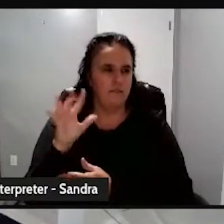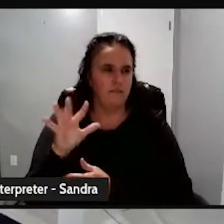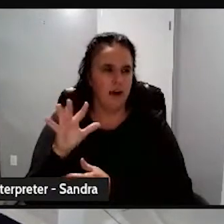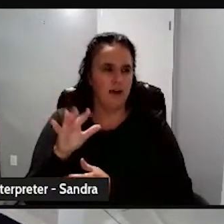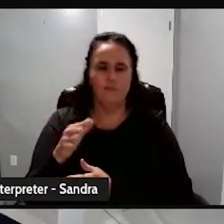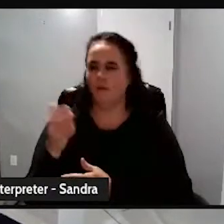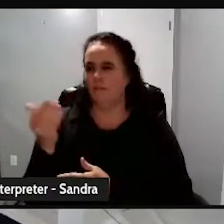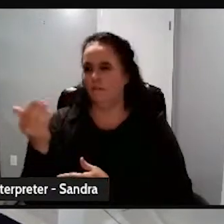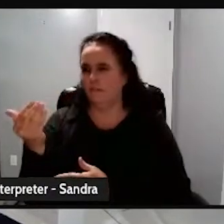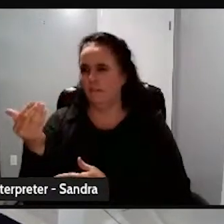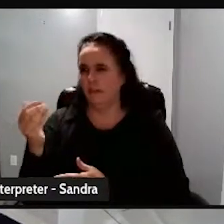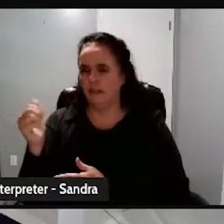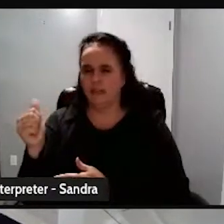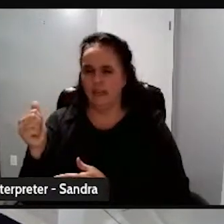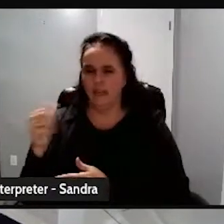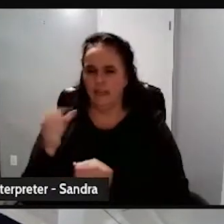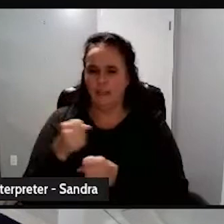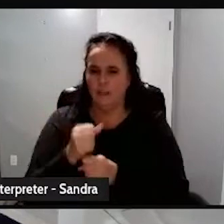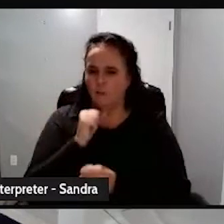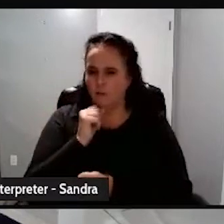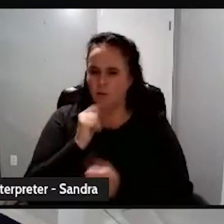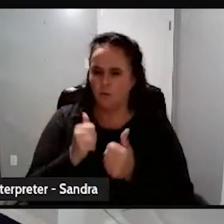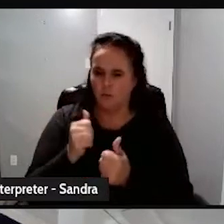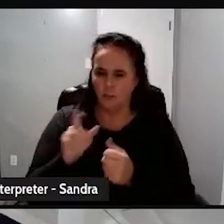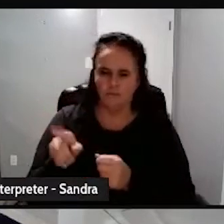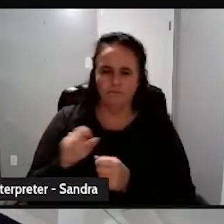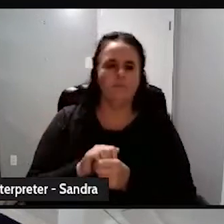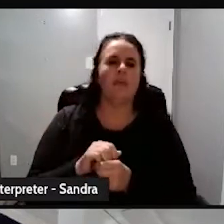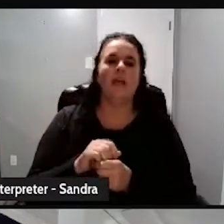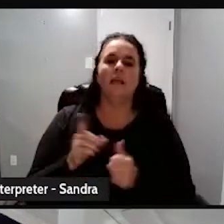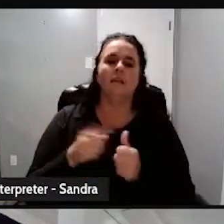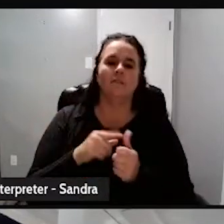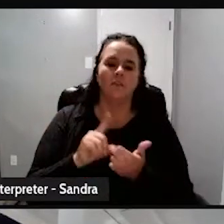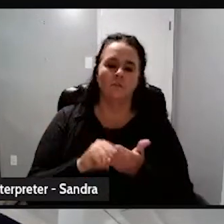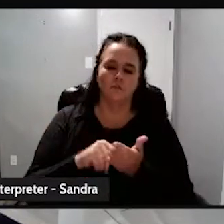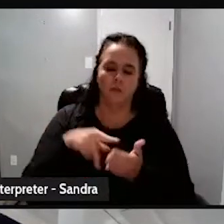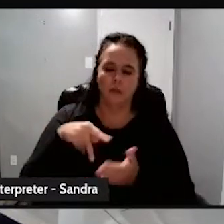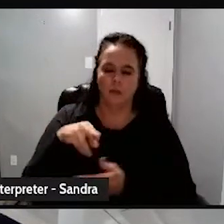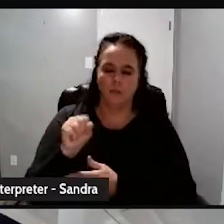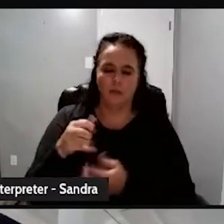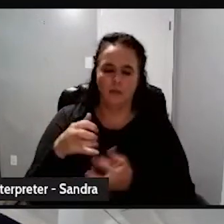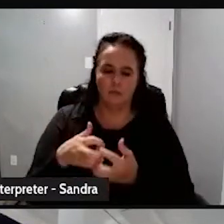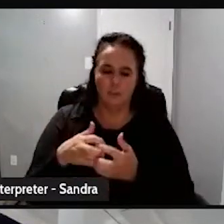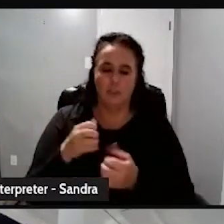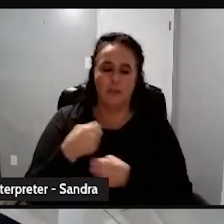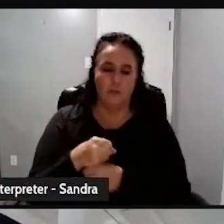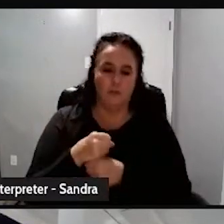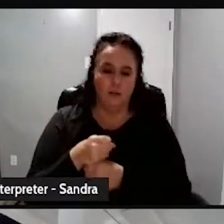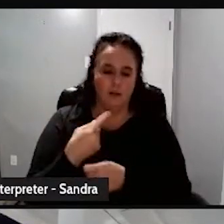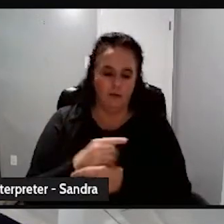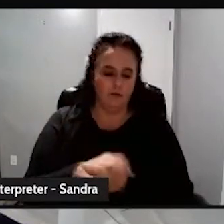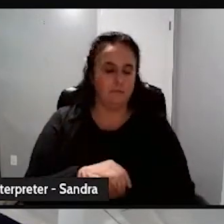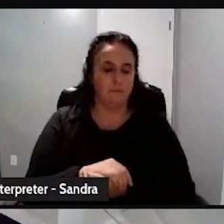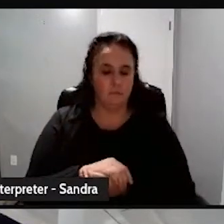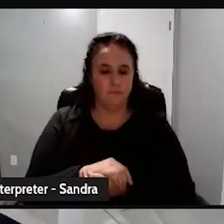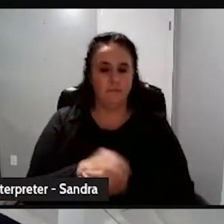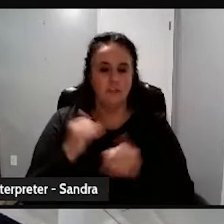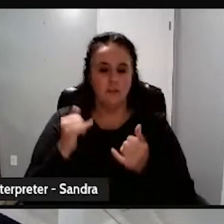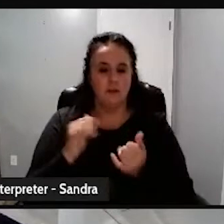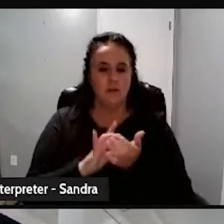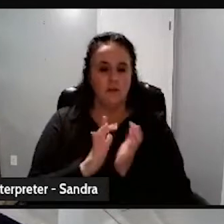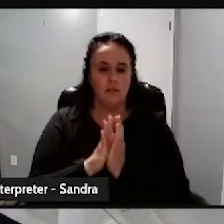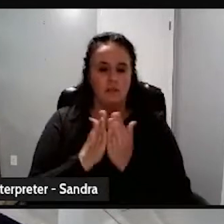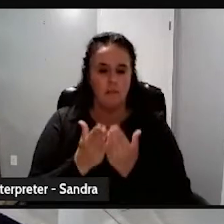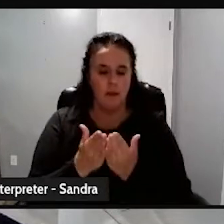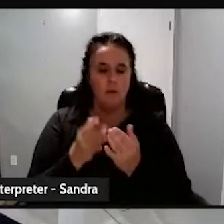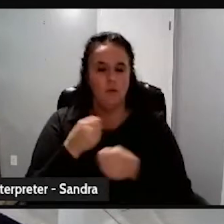first printing press is created, and it is a revolutionary thing because now the Bible can be mass